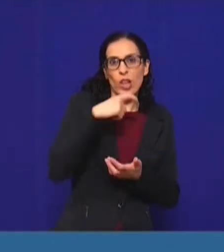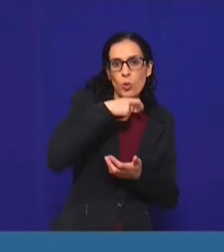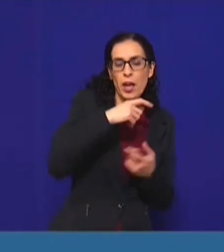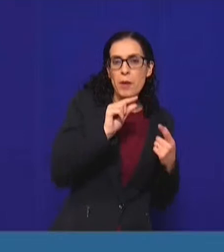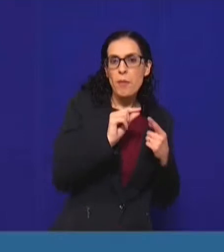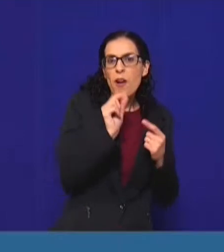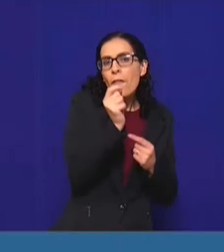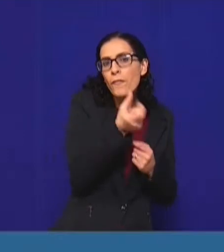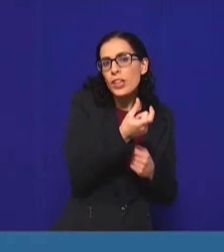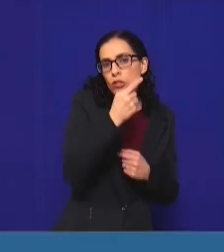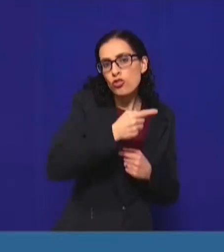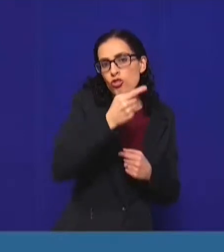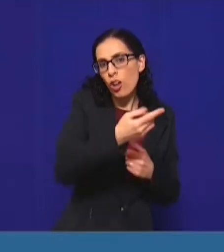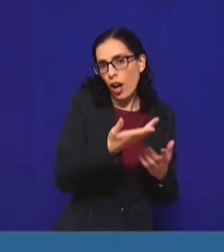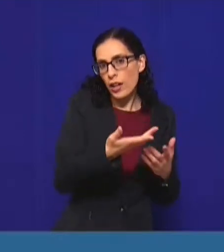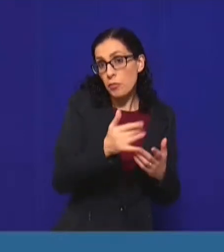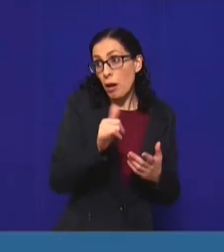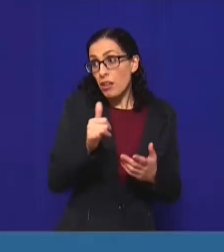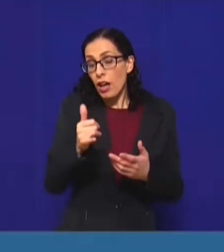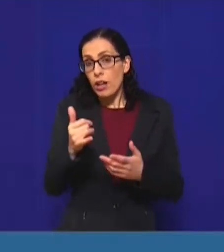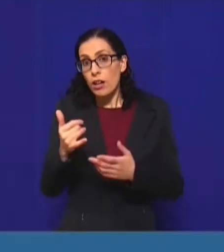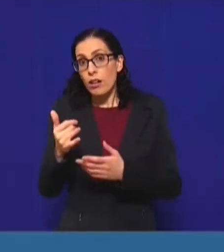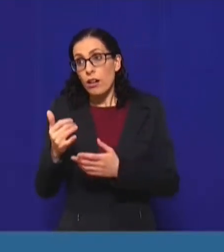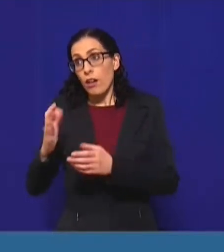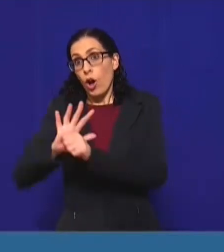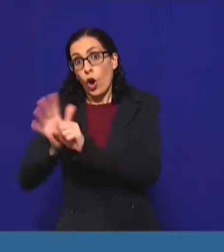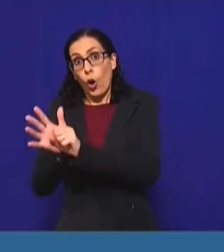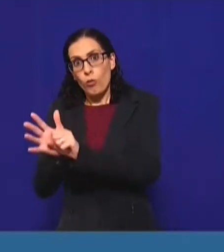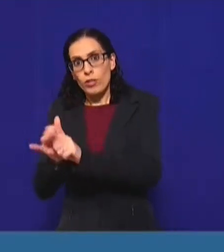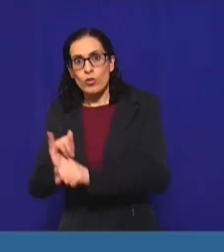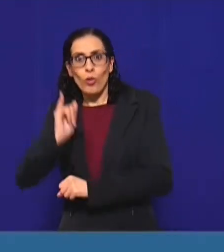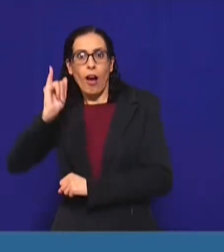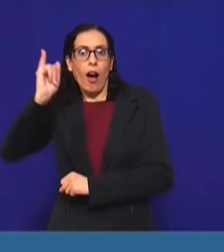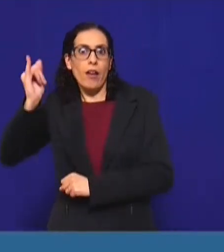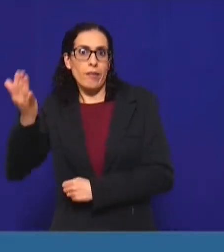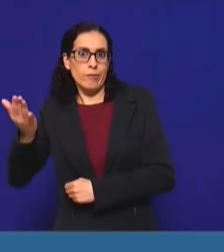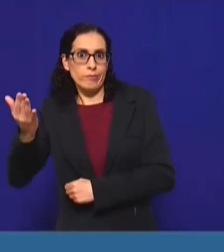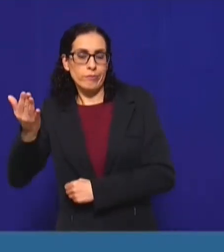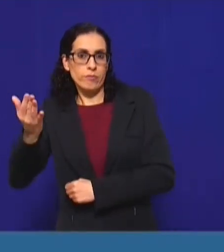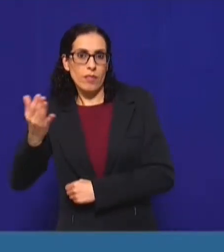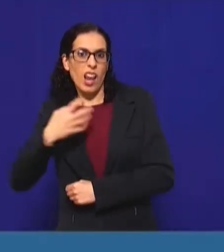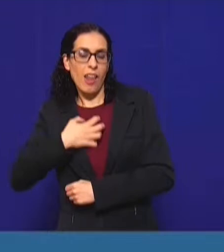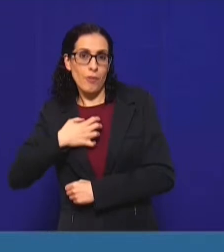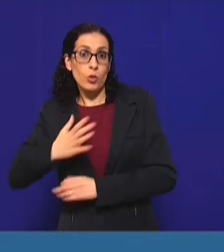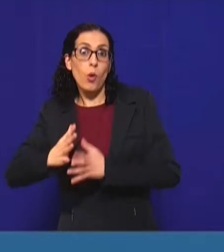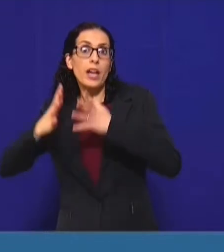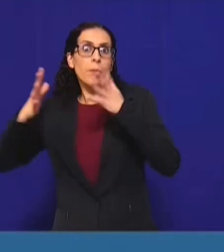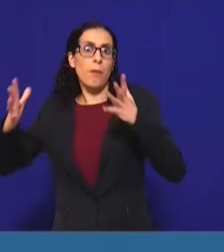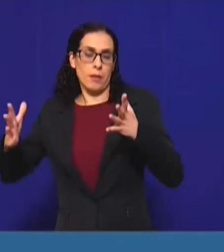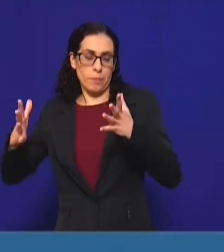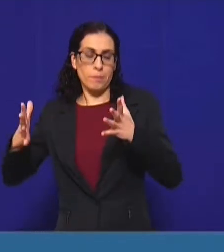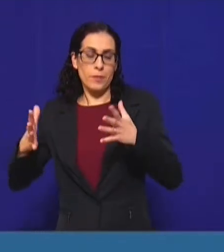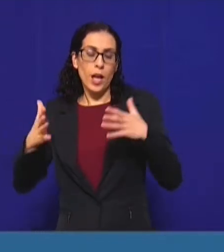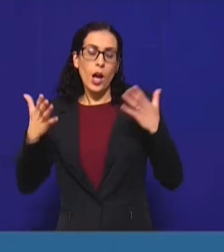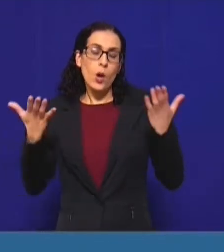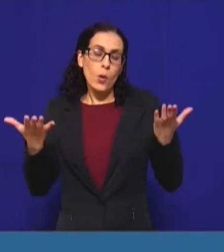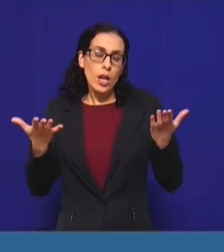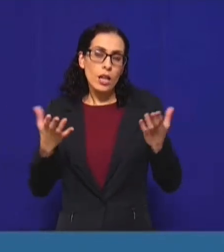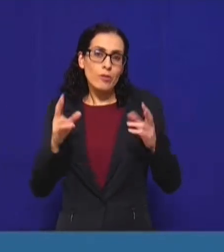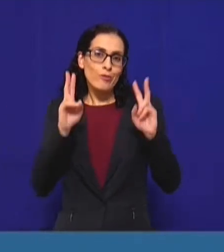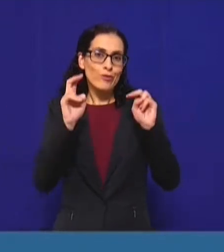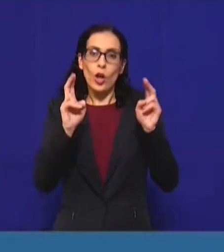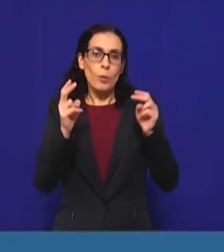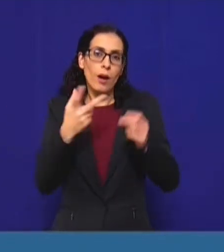inti tara li jista' jiġri bekk wieħed jieħu il-COVID. Allura side effects huma mistennija u importanti